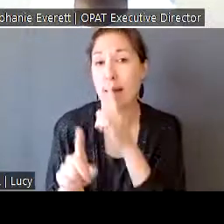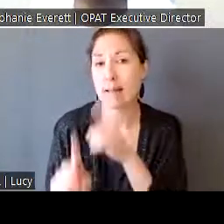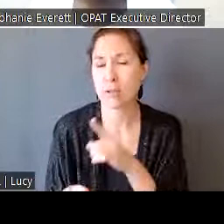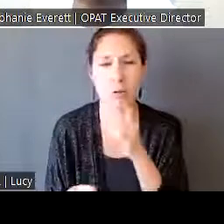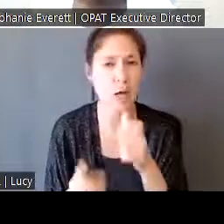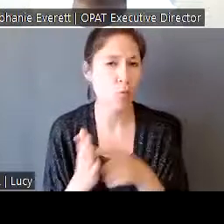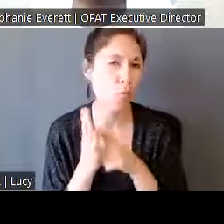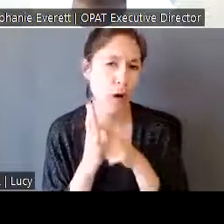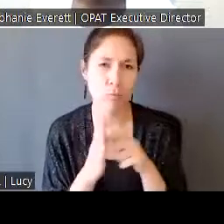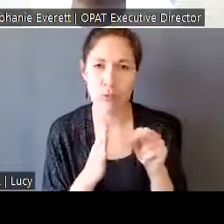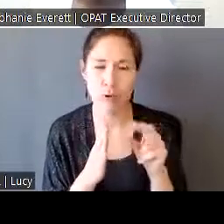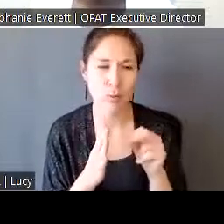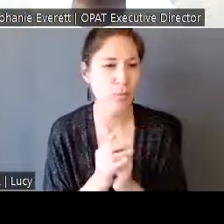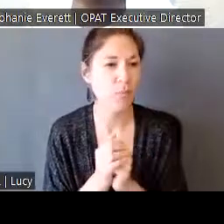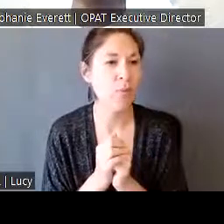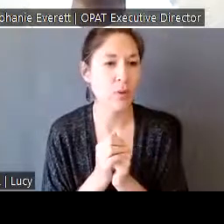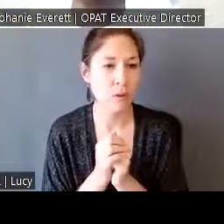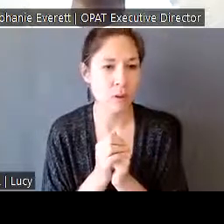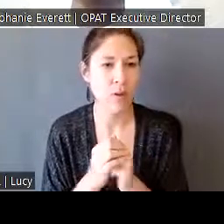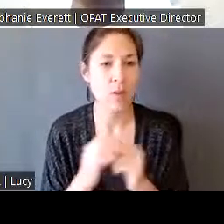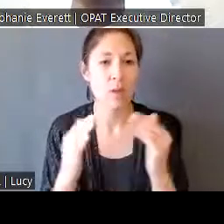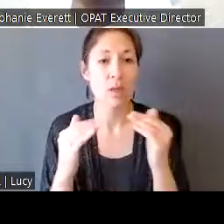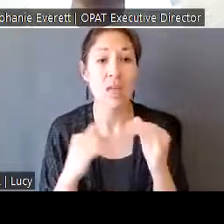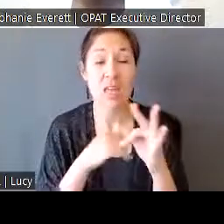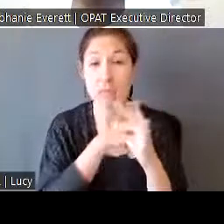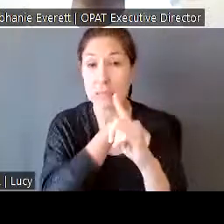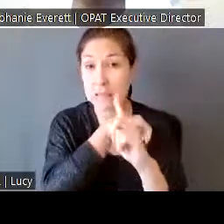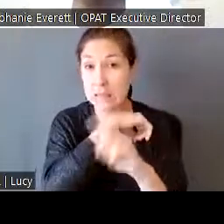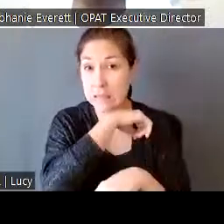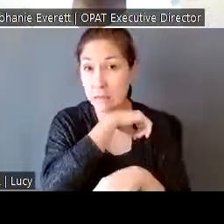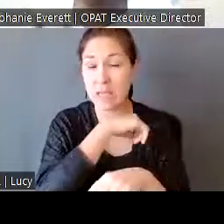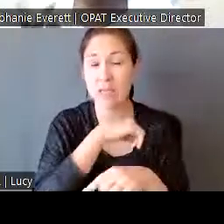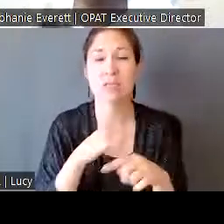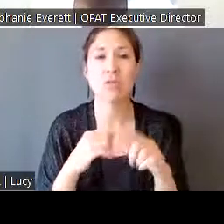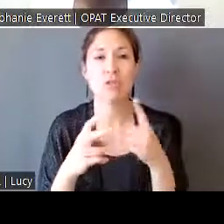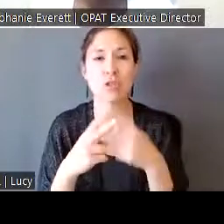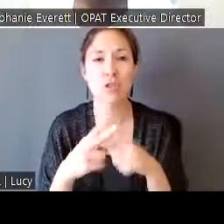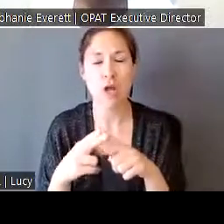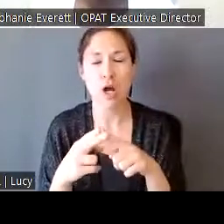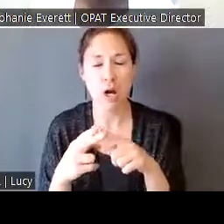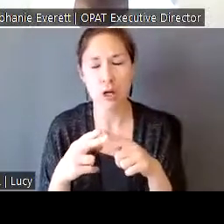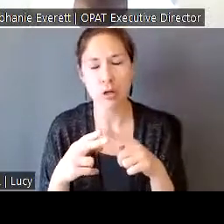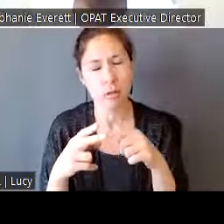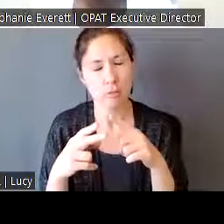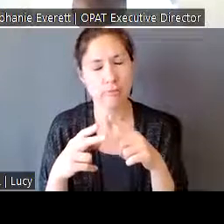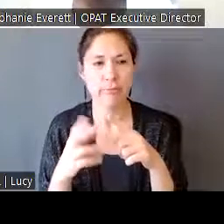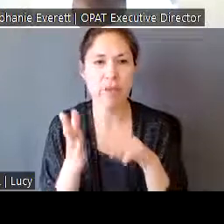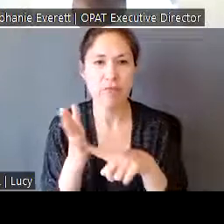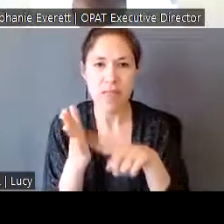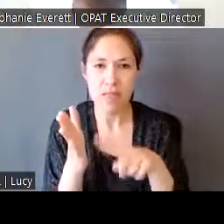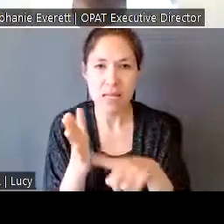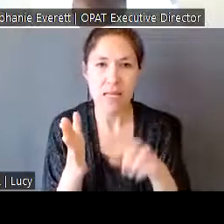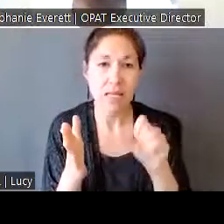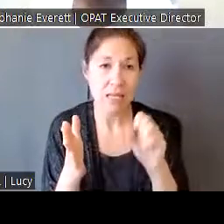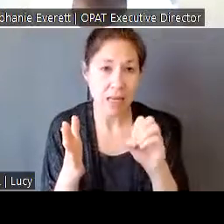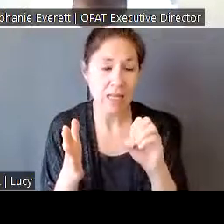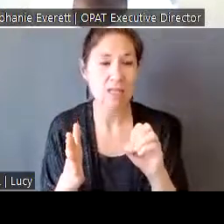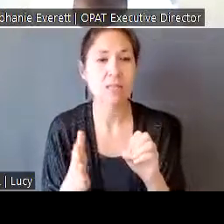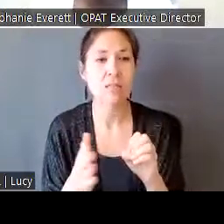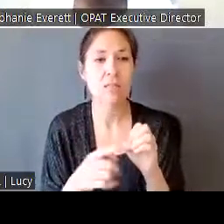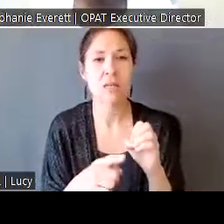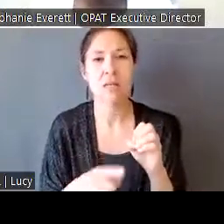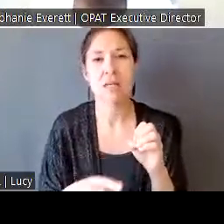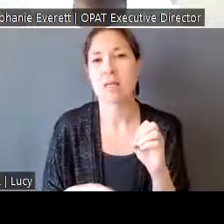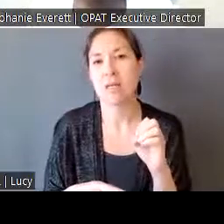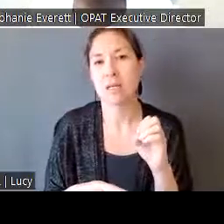will see that if there is any discipline, once we start disposing of cases and recommendations of discipline come in from the Civilian Review Board, that